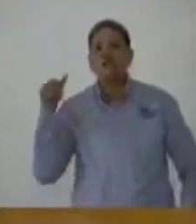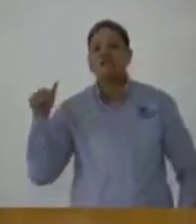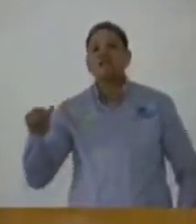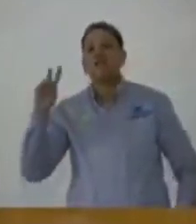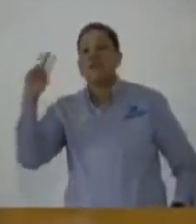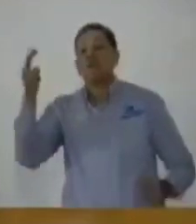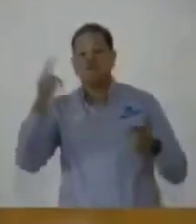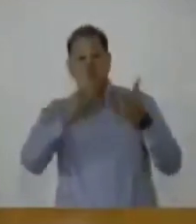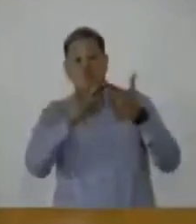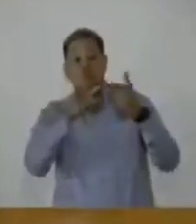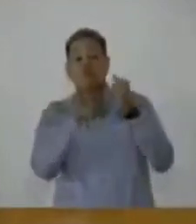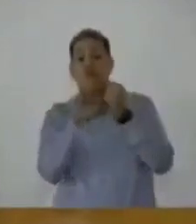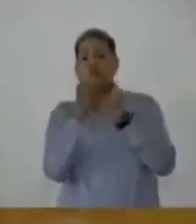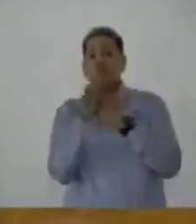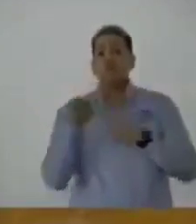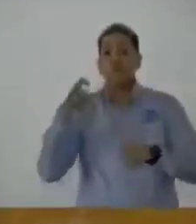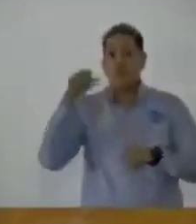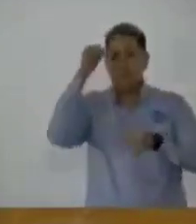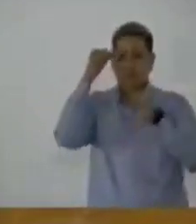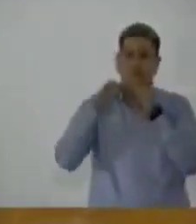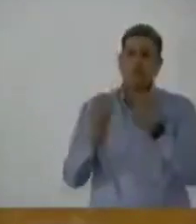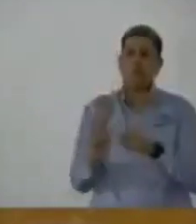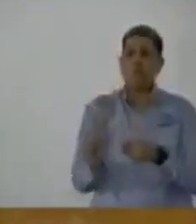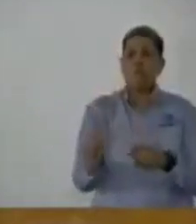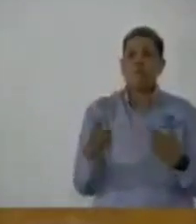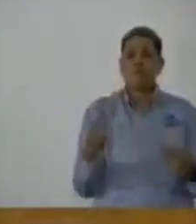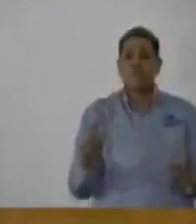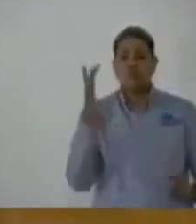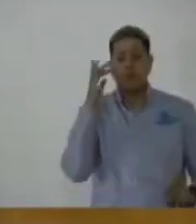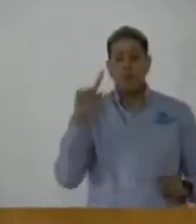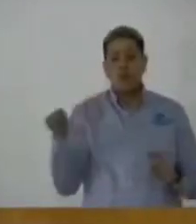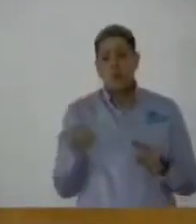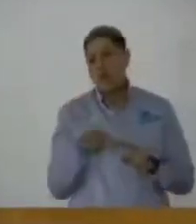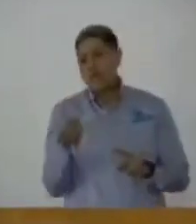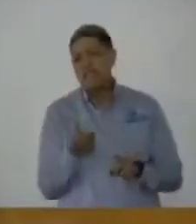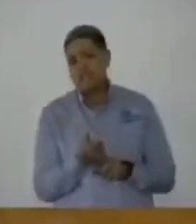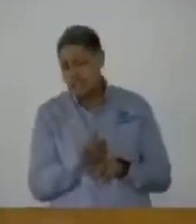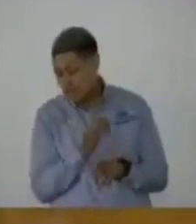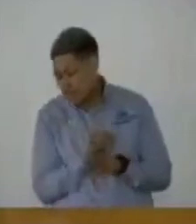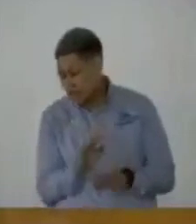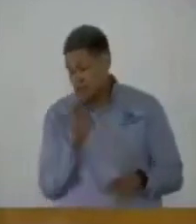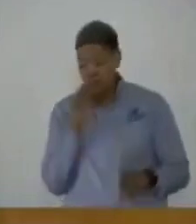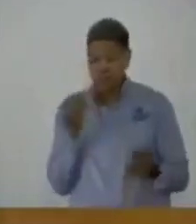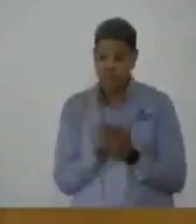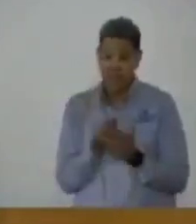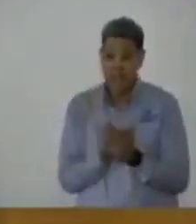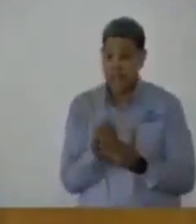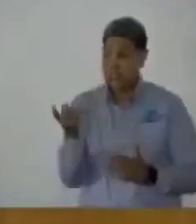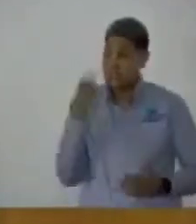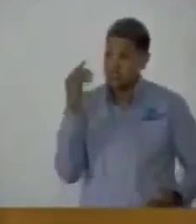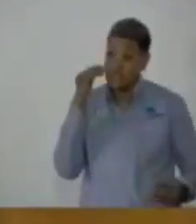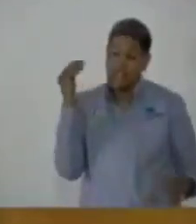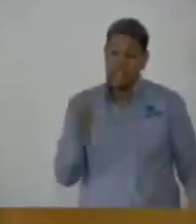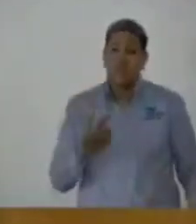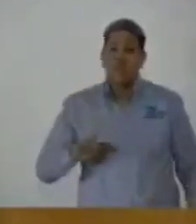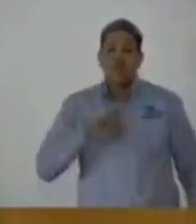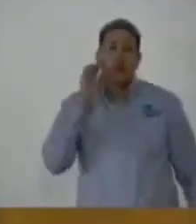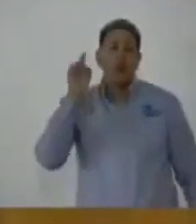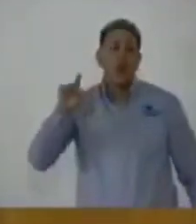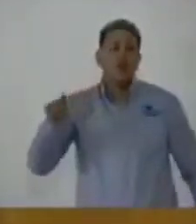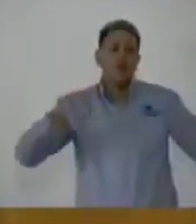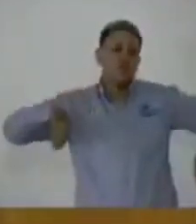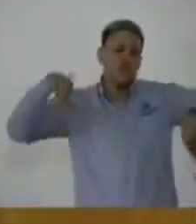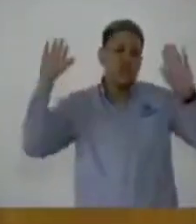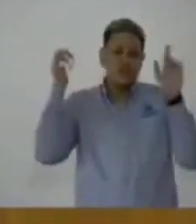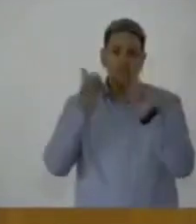second structure that we have to remember later down, because when the Minister of Finance was saying we would have to